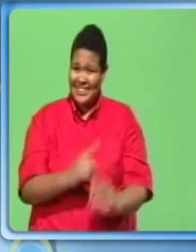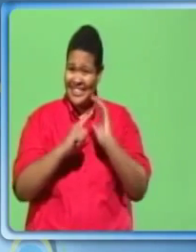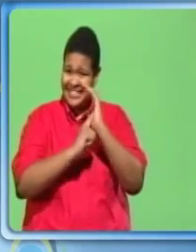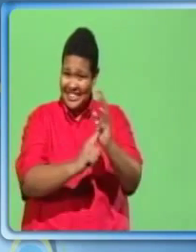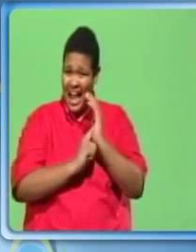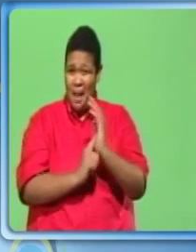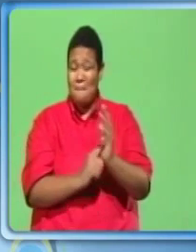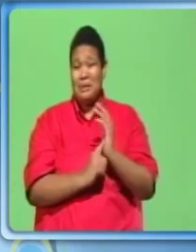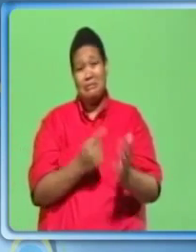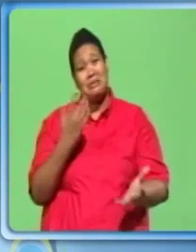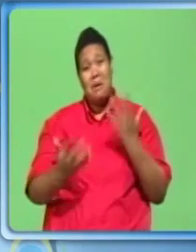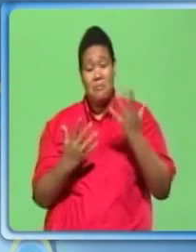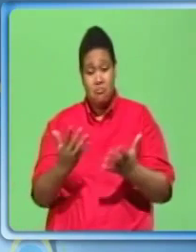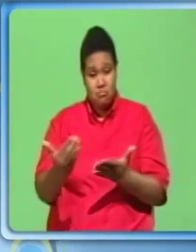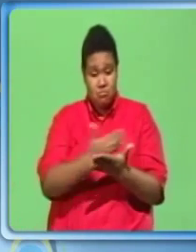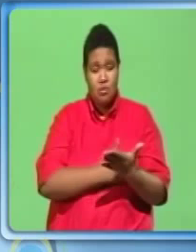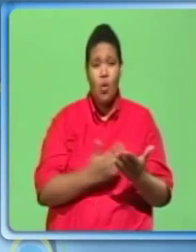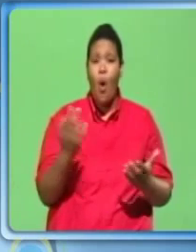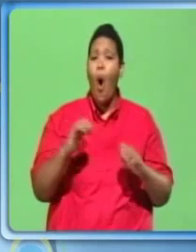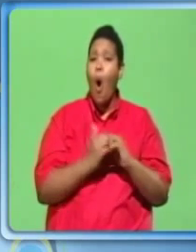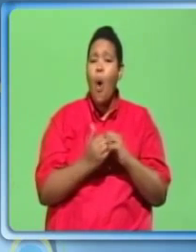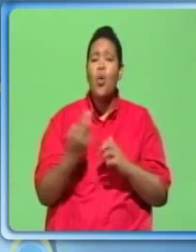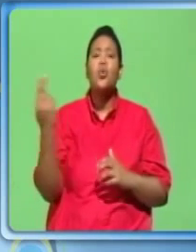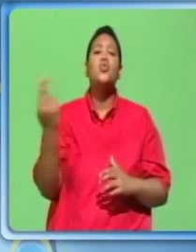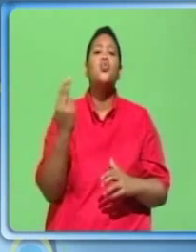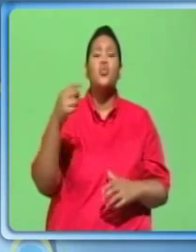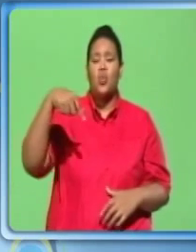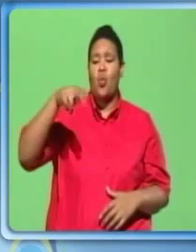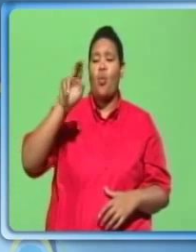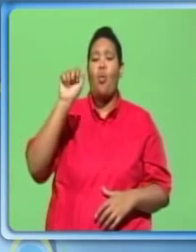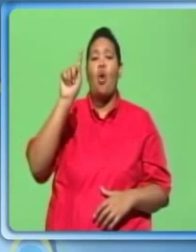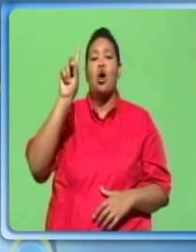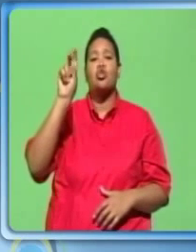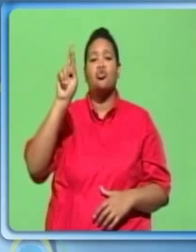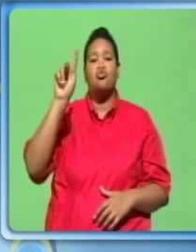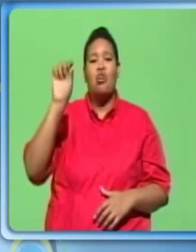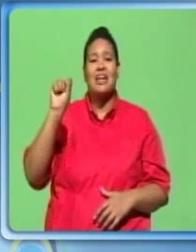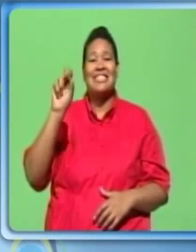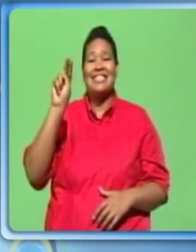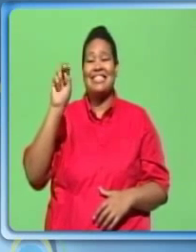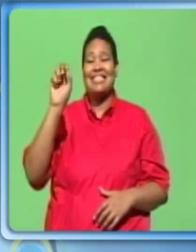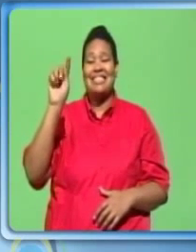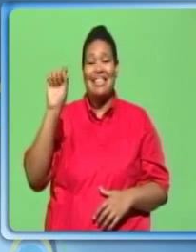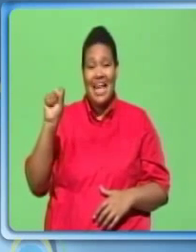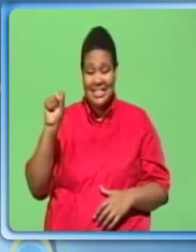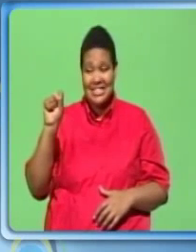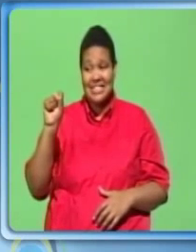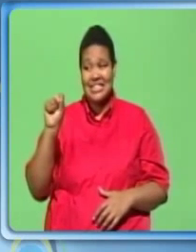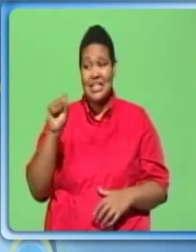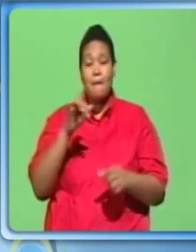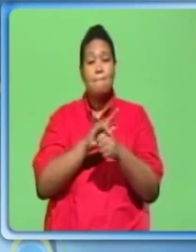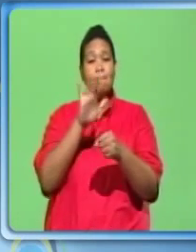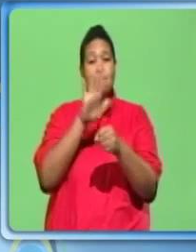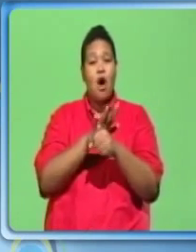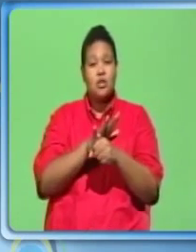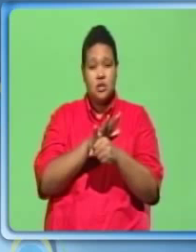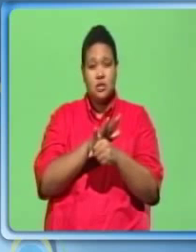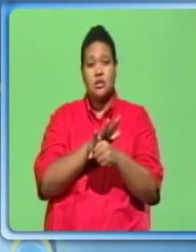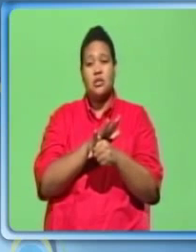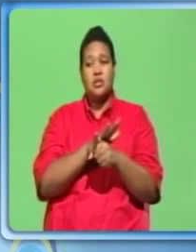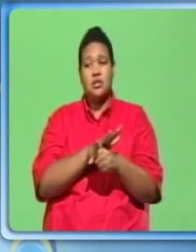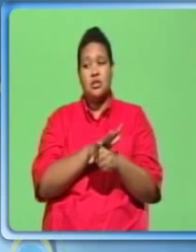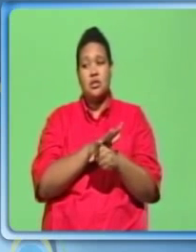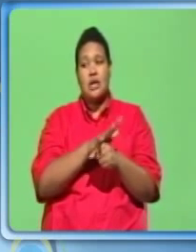Samples may be obtained by using quadrats, nets, bottles,